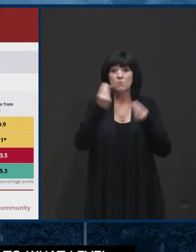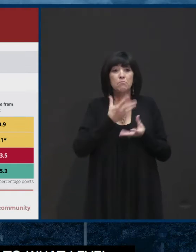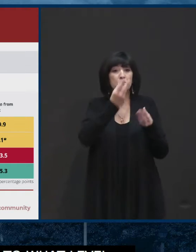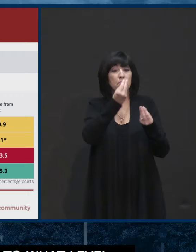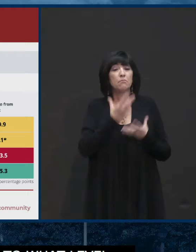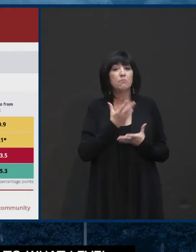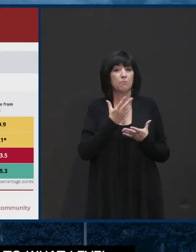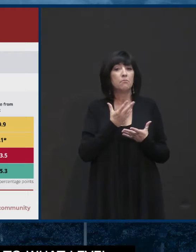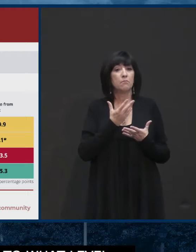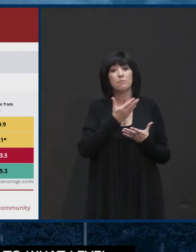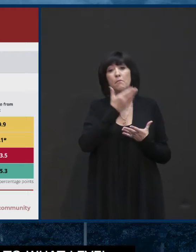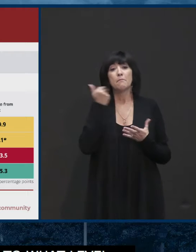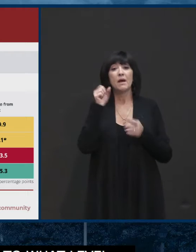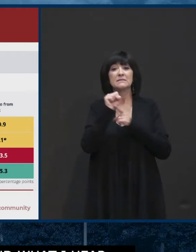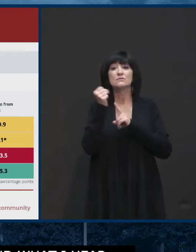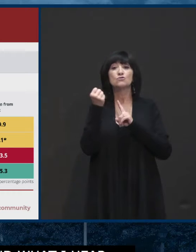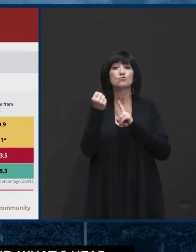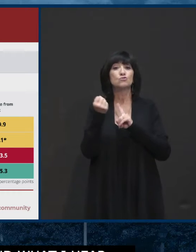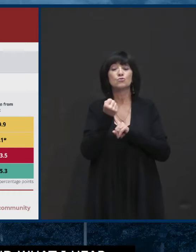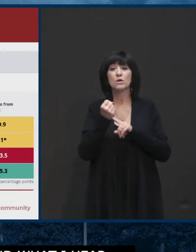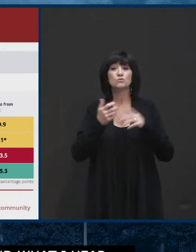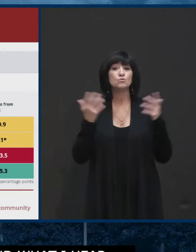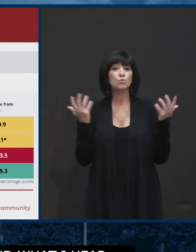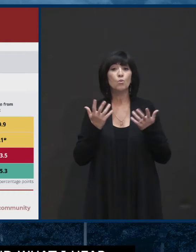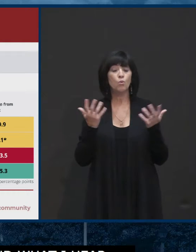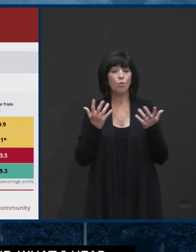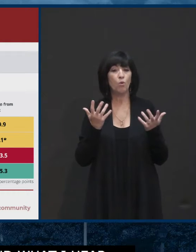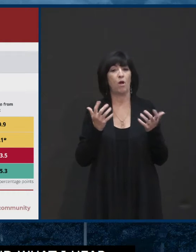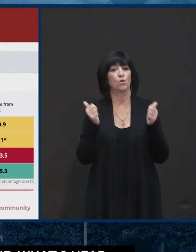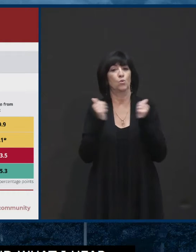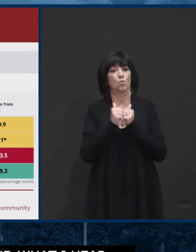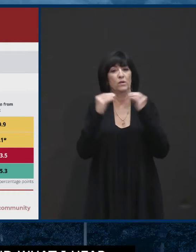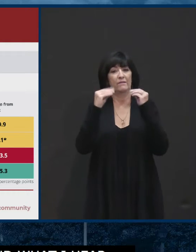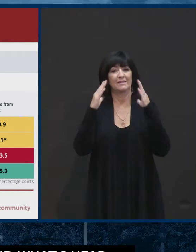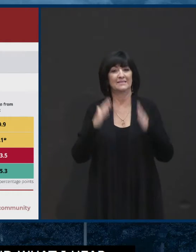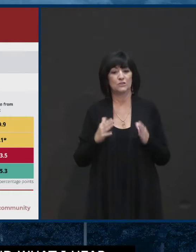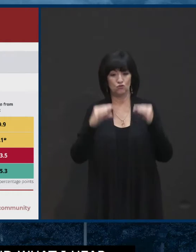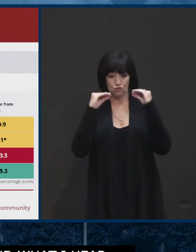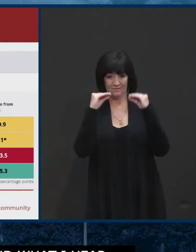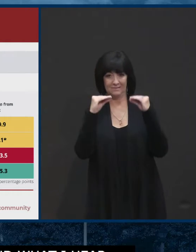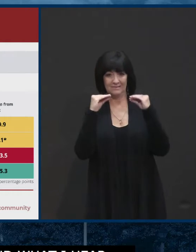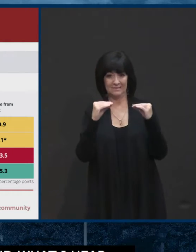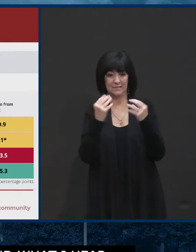many children in front of in-person teachers as possible. I was in